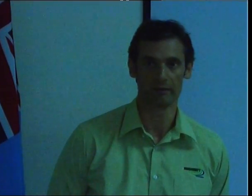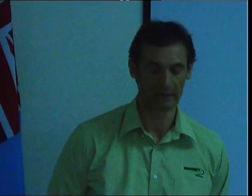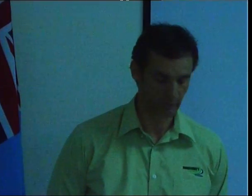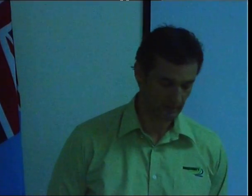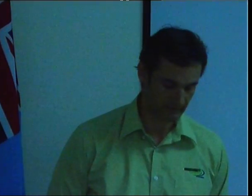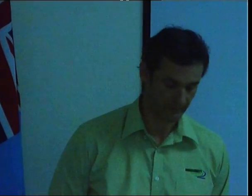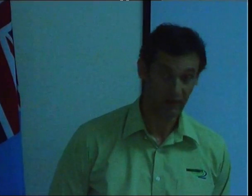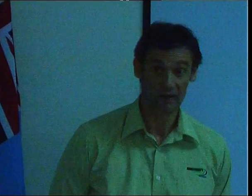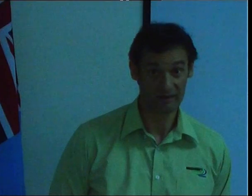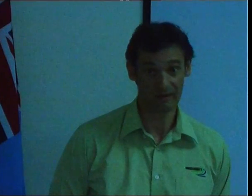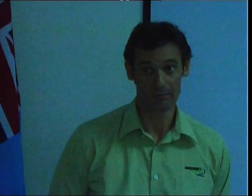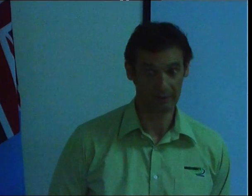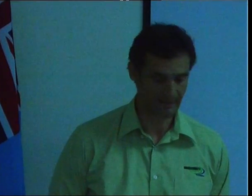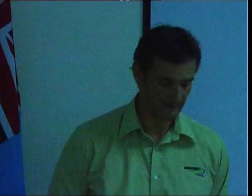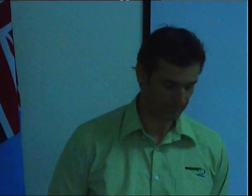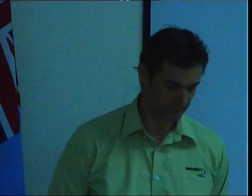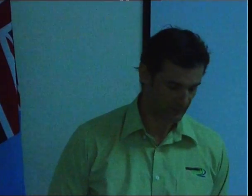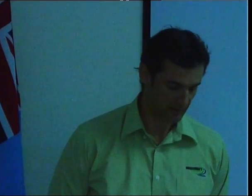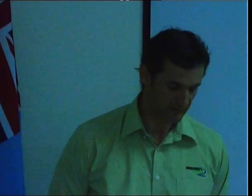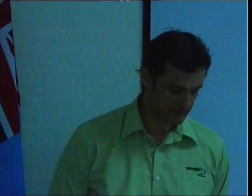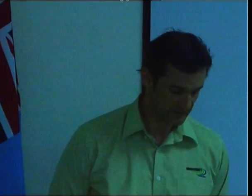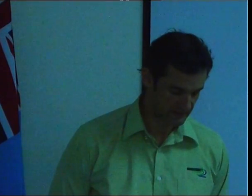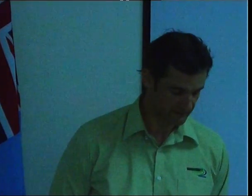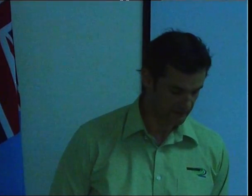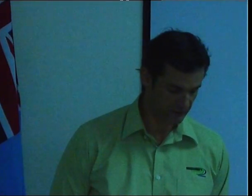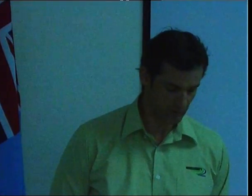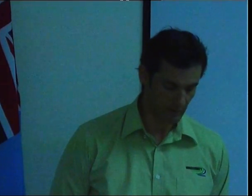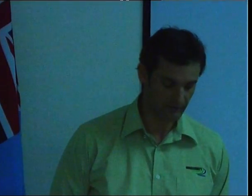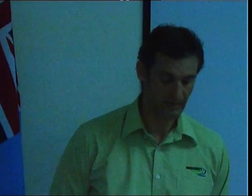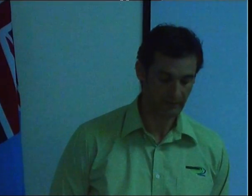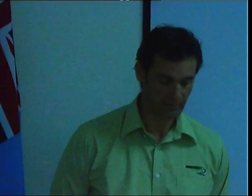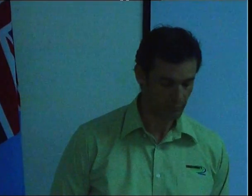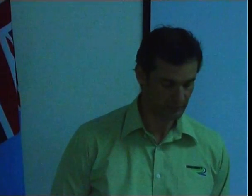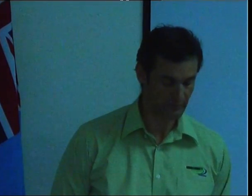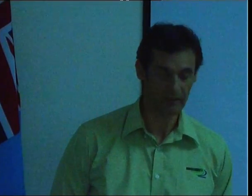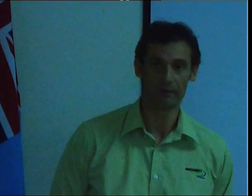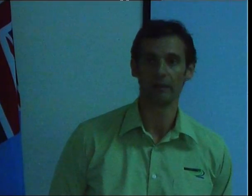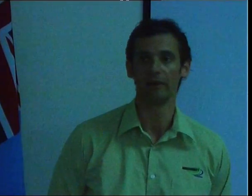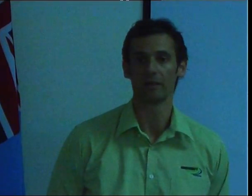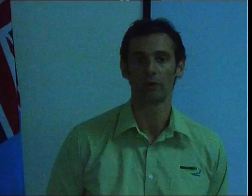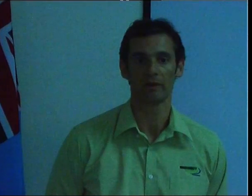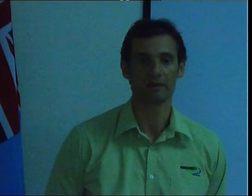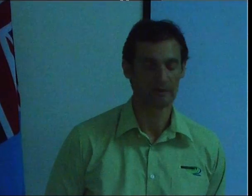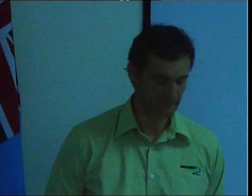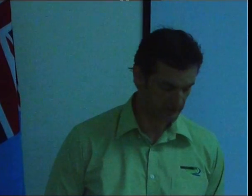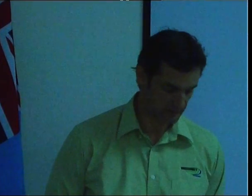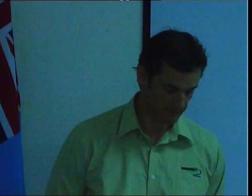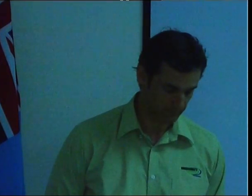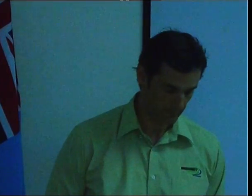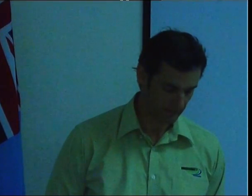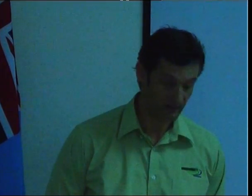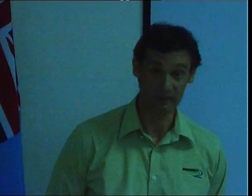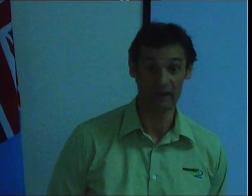cartons of their product. It's as simple as that. Veterinary certificates are required from every importer bringing in these products into